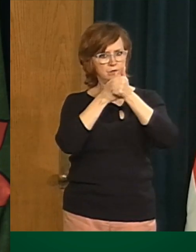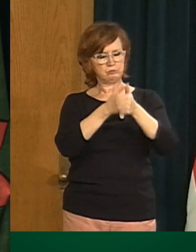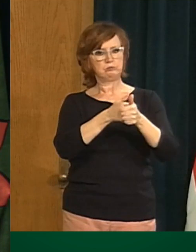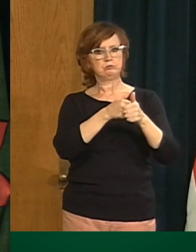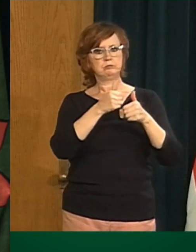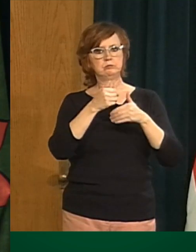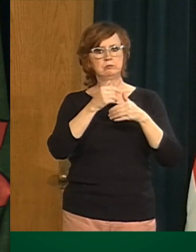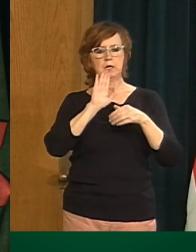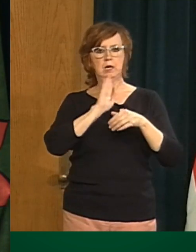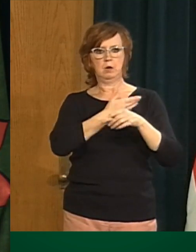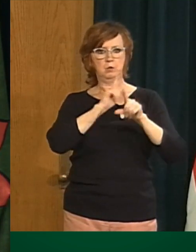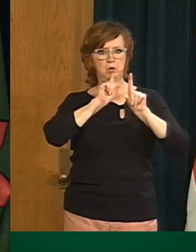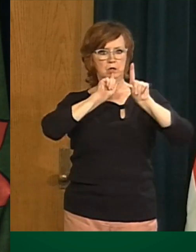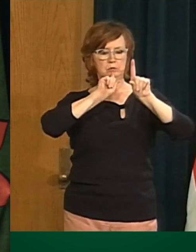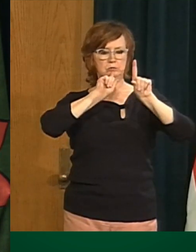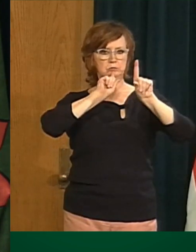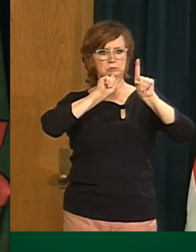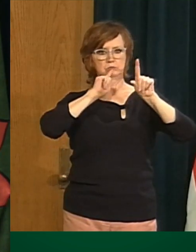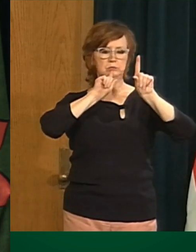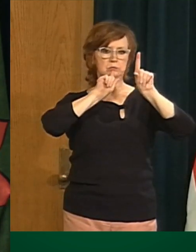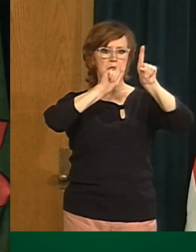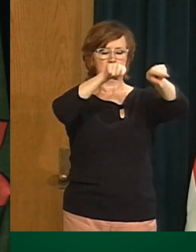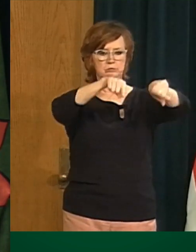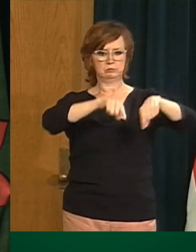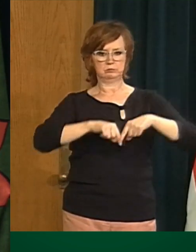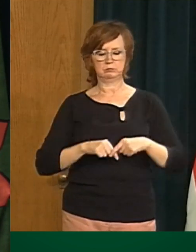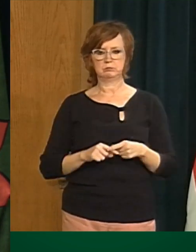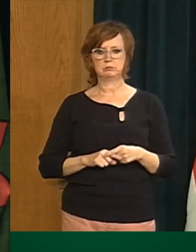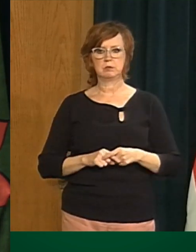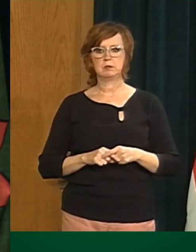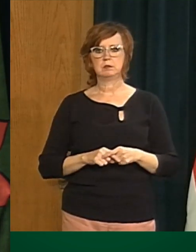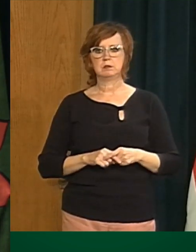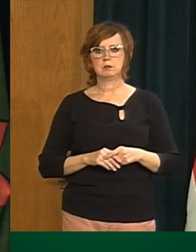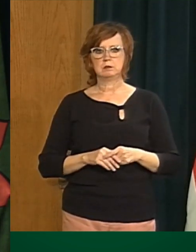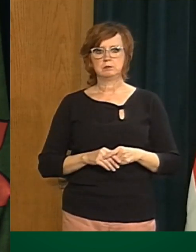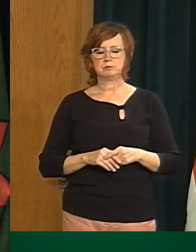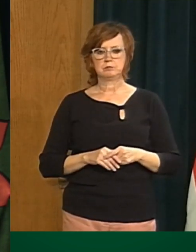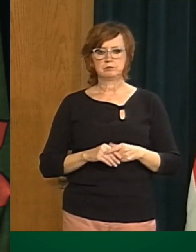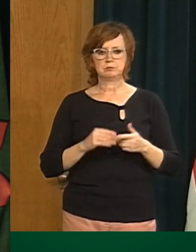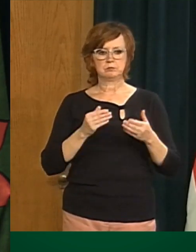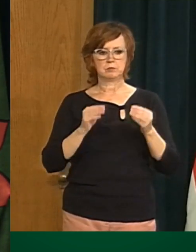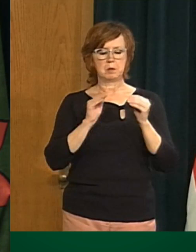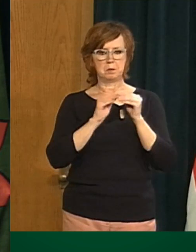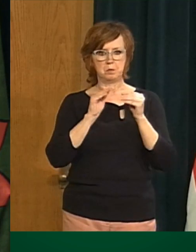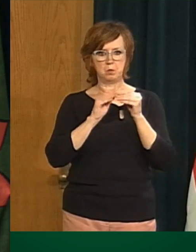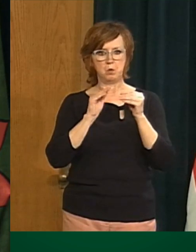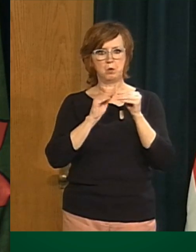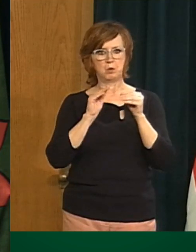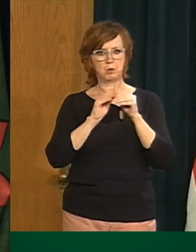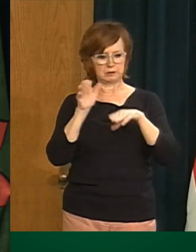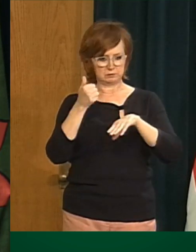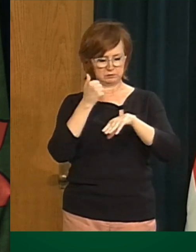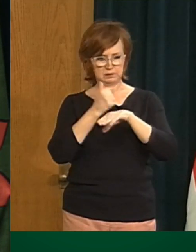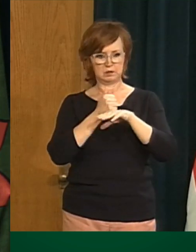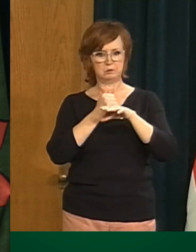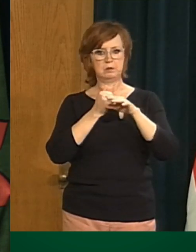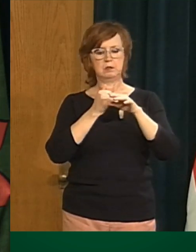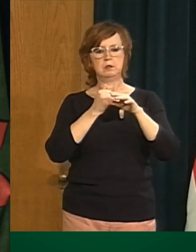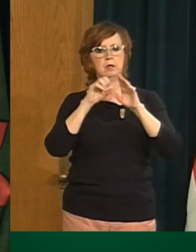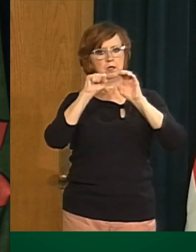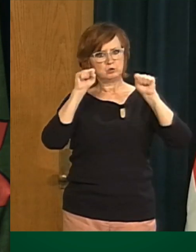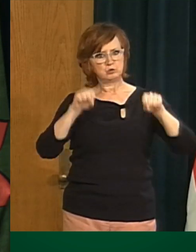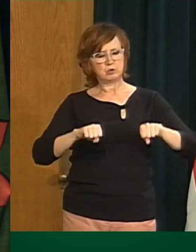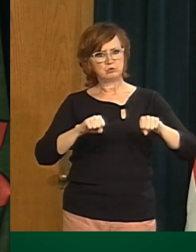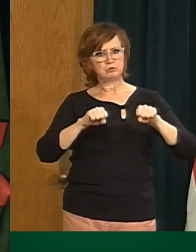center up and running in the next number of days in a much more structured form, similar as to when we have forest fires, and we have had forest fires in this